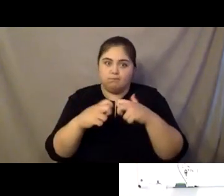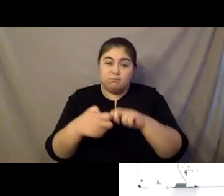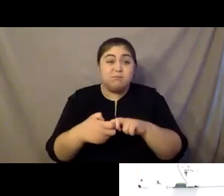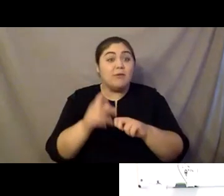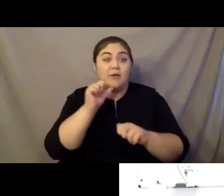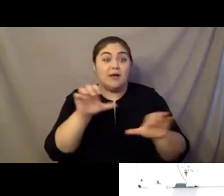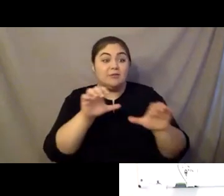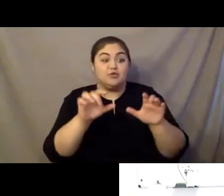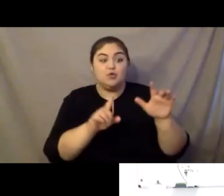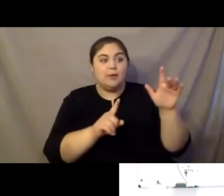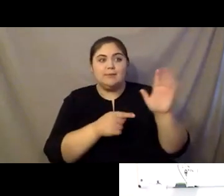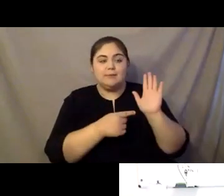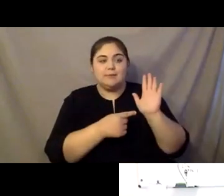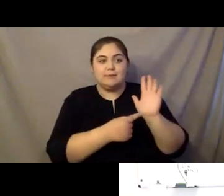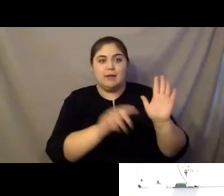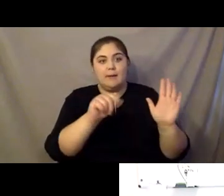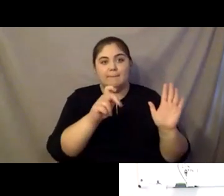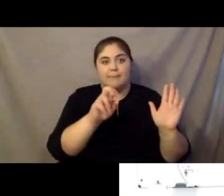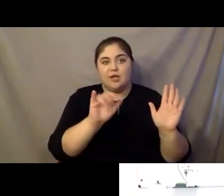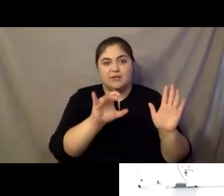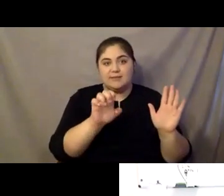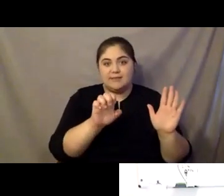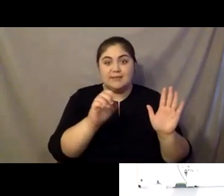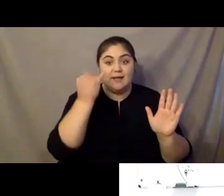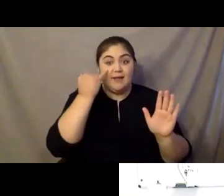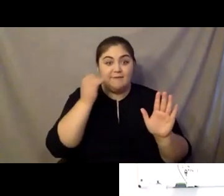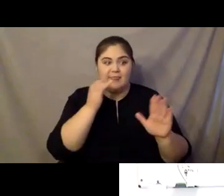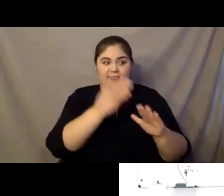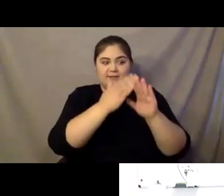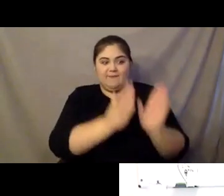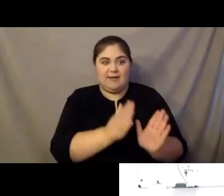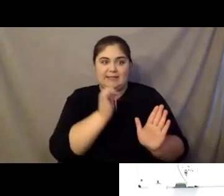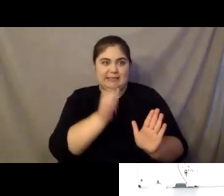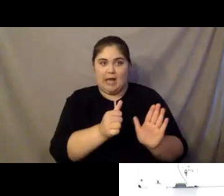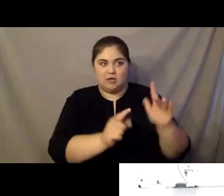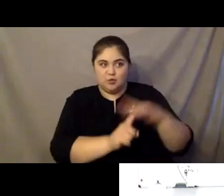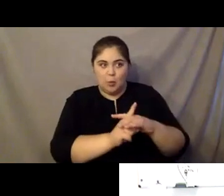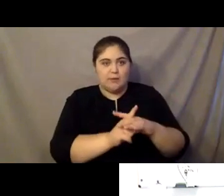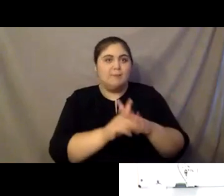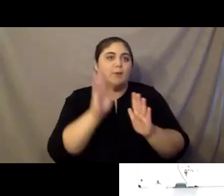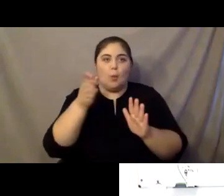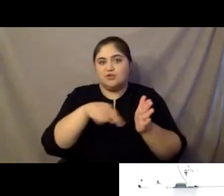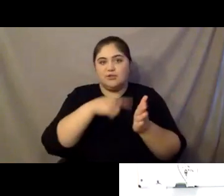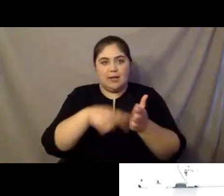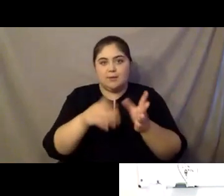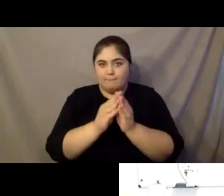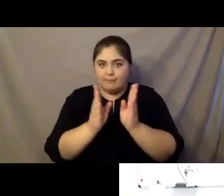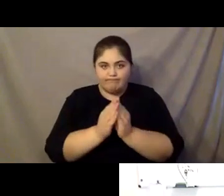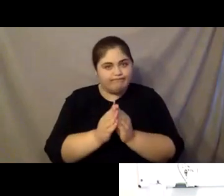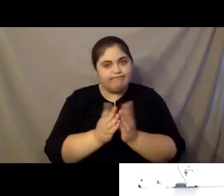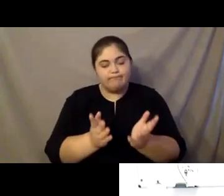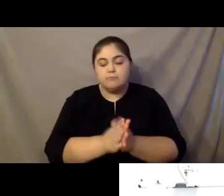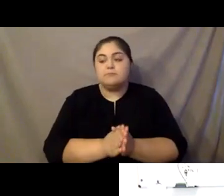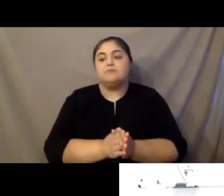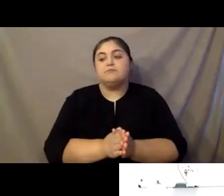defendant is out of custody, then the defendant has not been appearing. It's just been counsel meetings. And then they've got, over